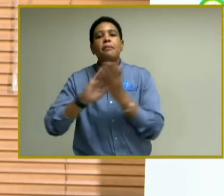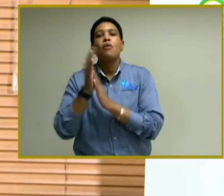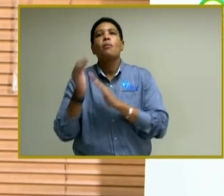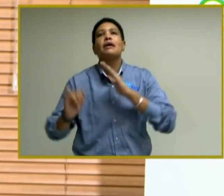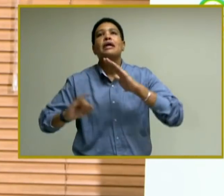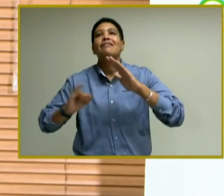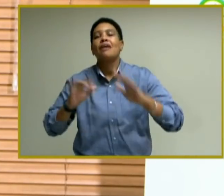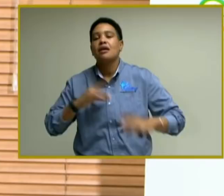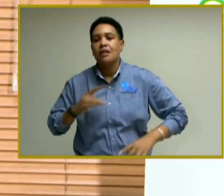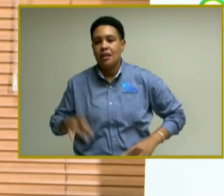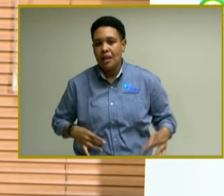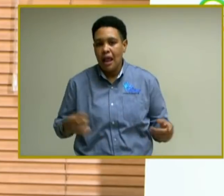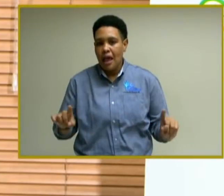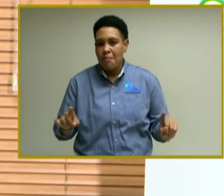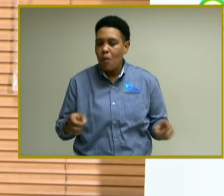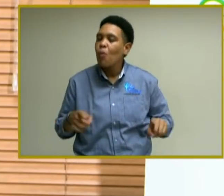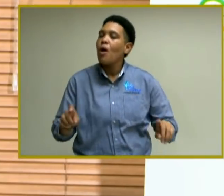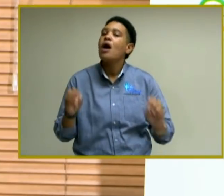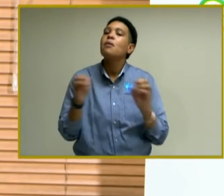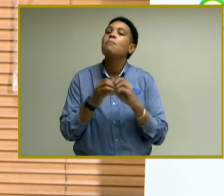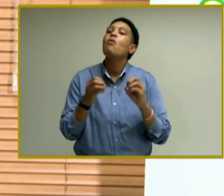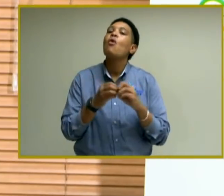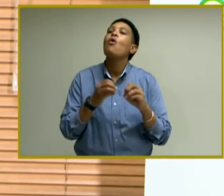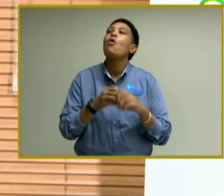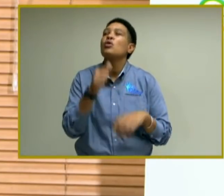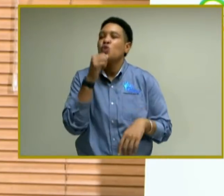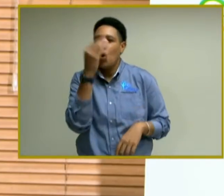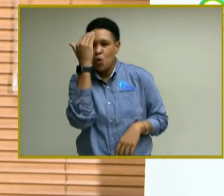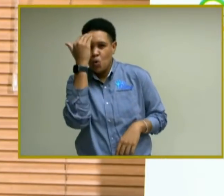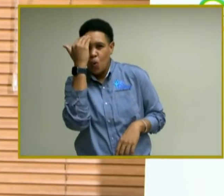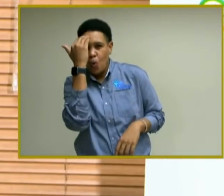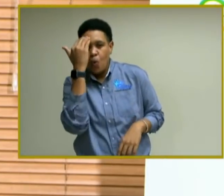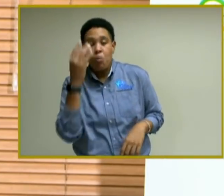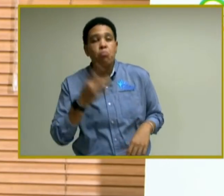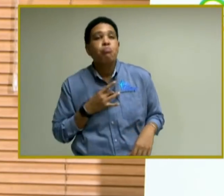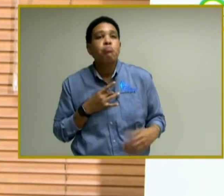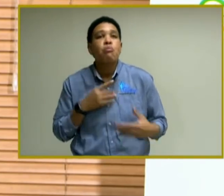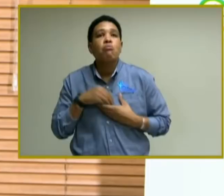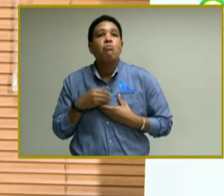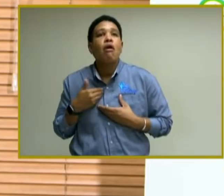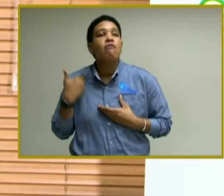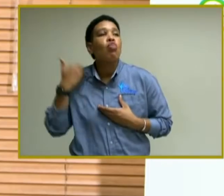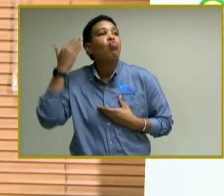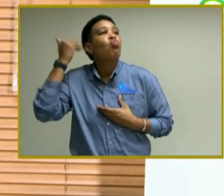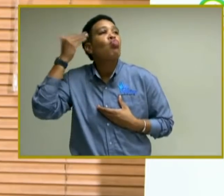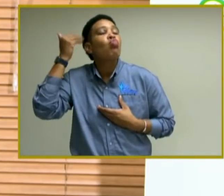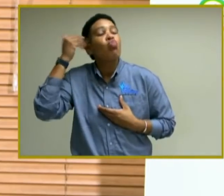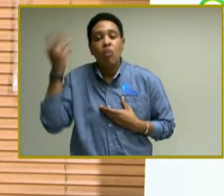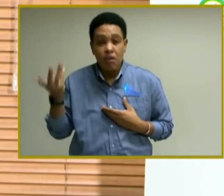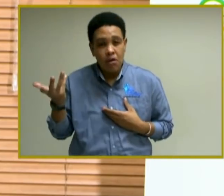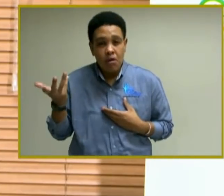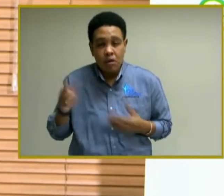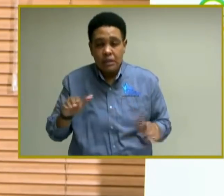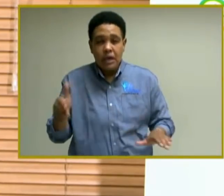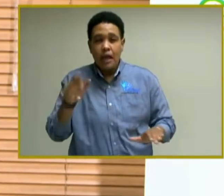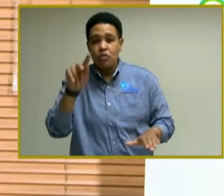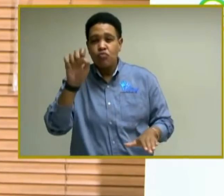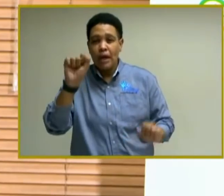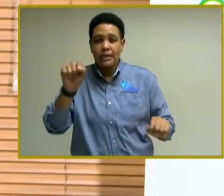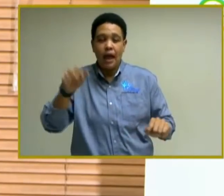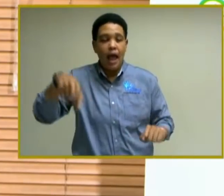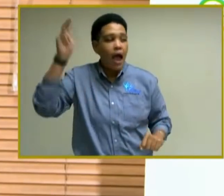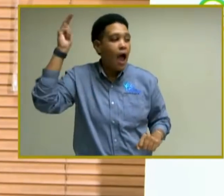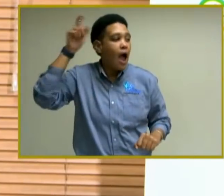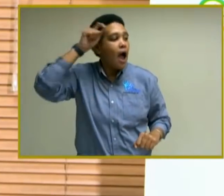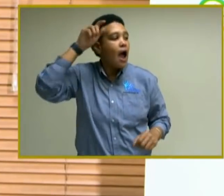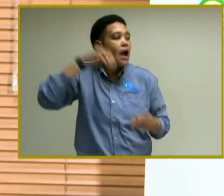infected, while even more are unknowingly infected. Mortality rates can be high